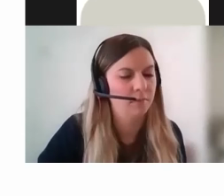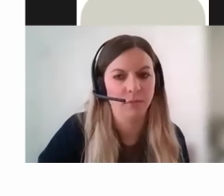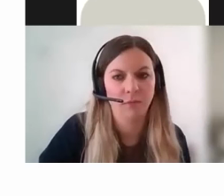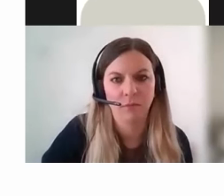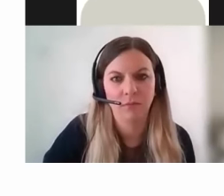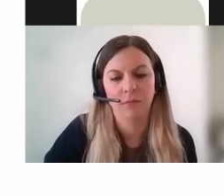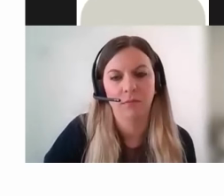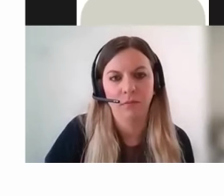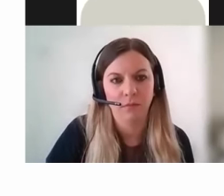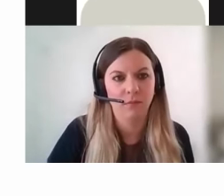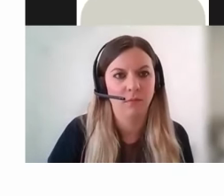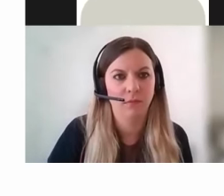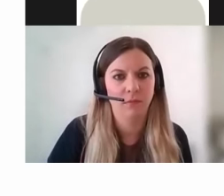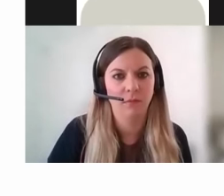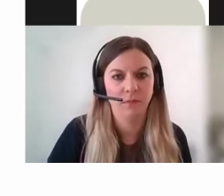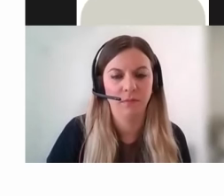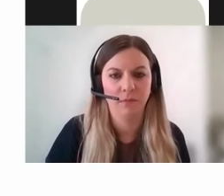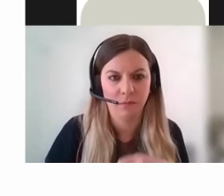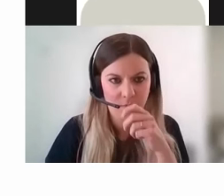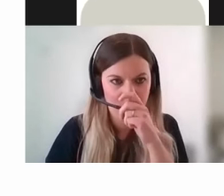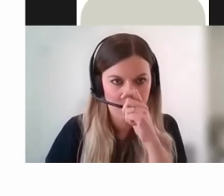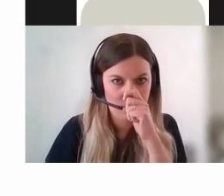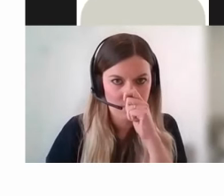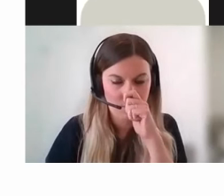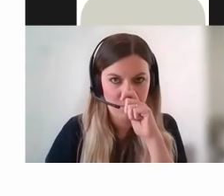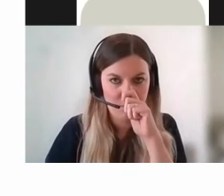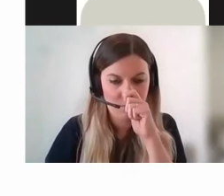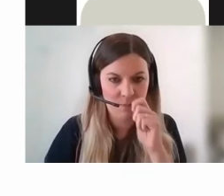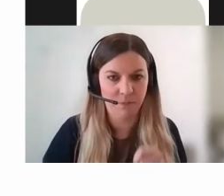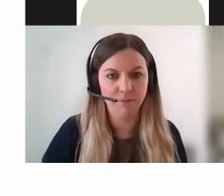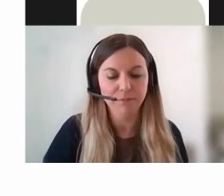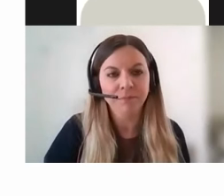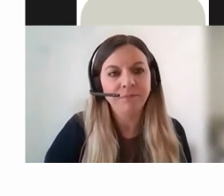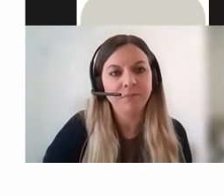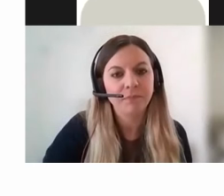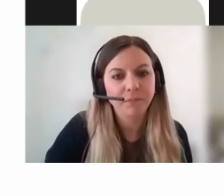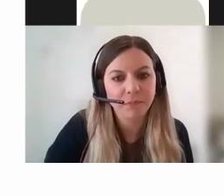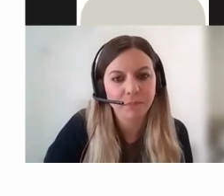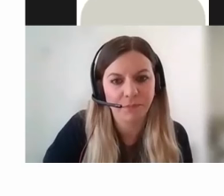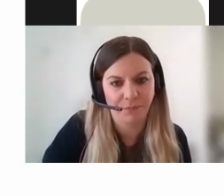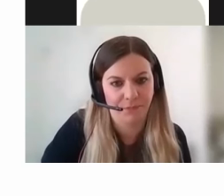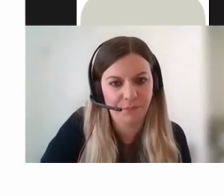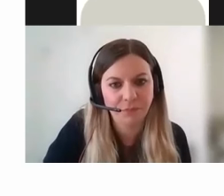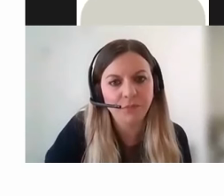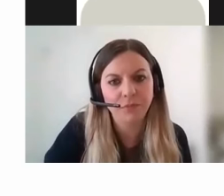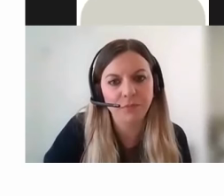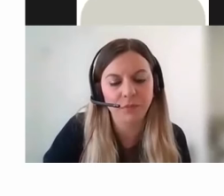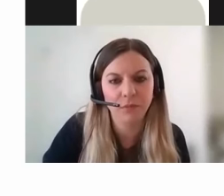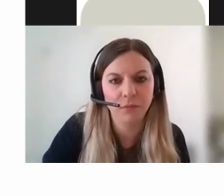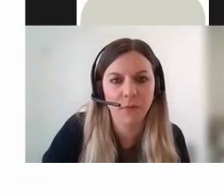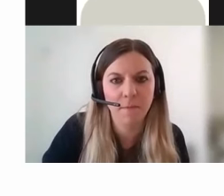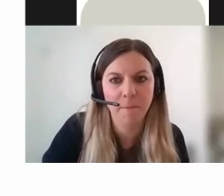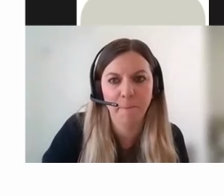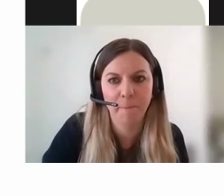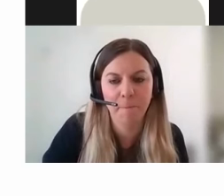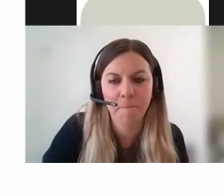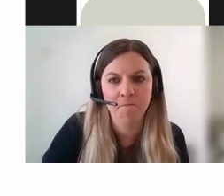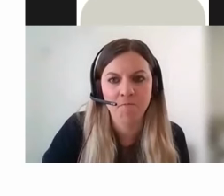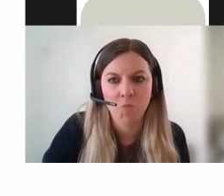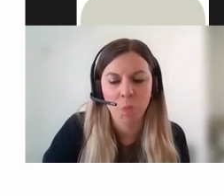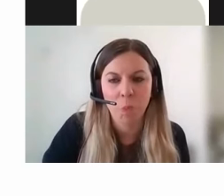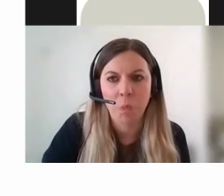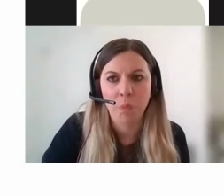the presenters. Feel free to ask for assistance if you're having technology issues. And also